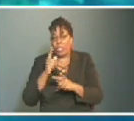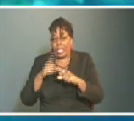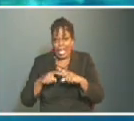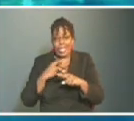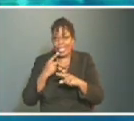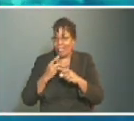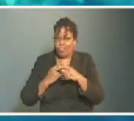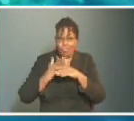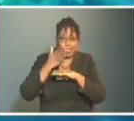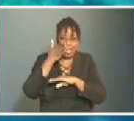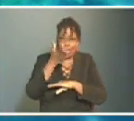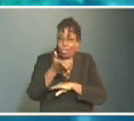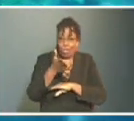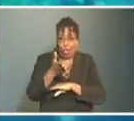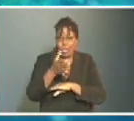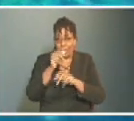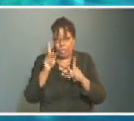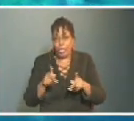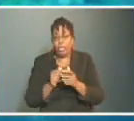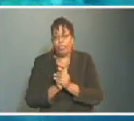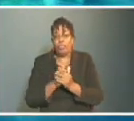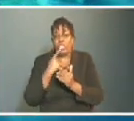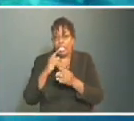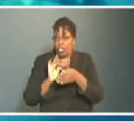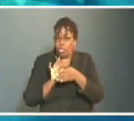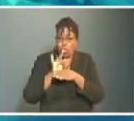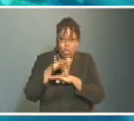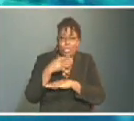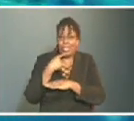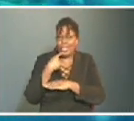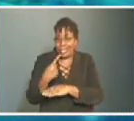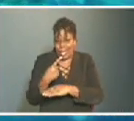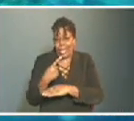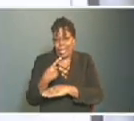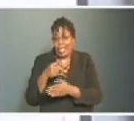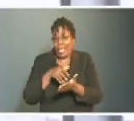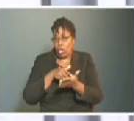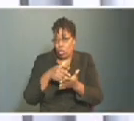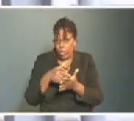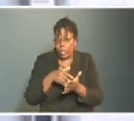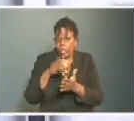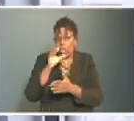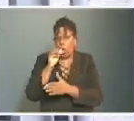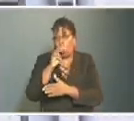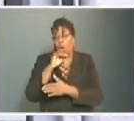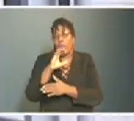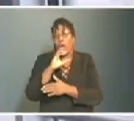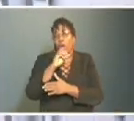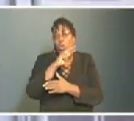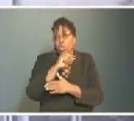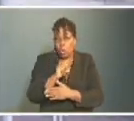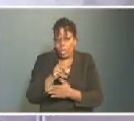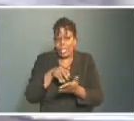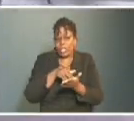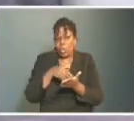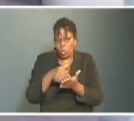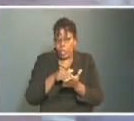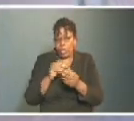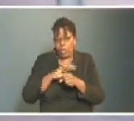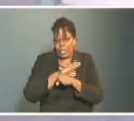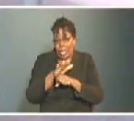board. Dr. Forbes notes that it's too early to say that a weaker Omicron signals a weakening COVID-19